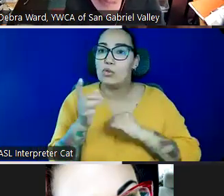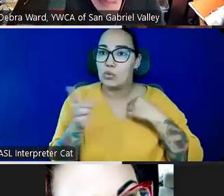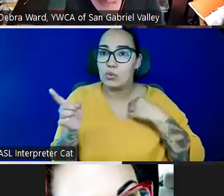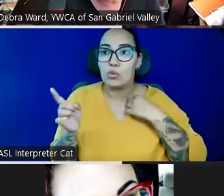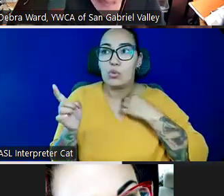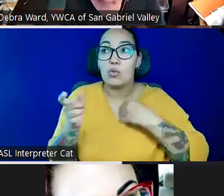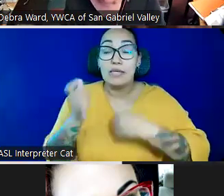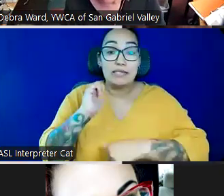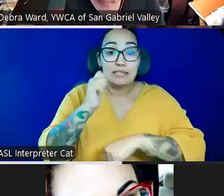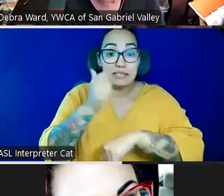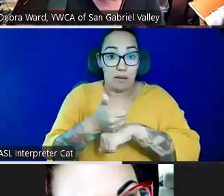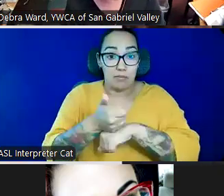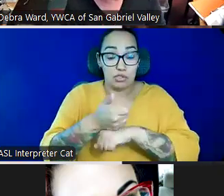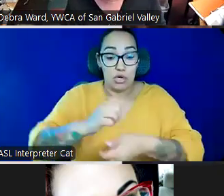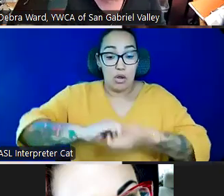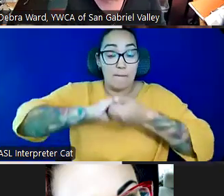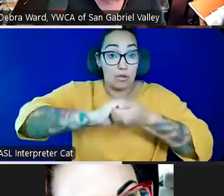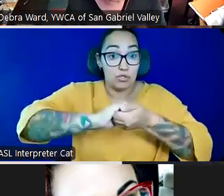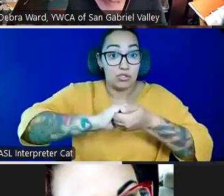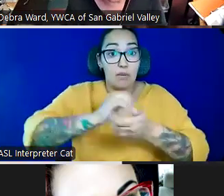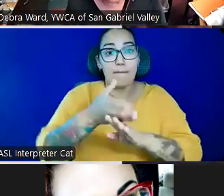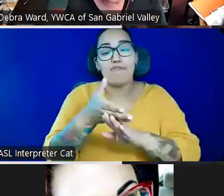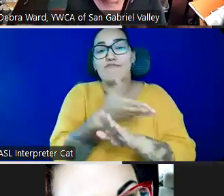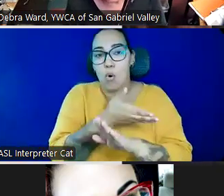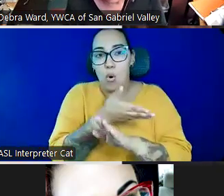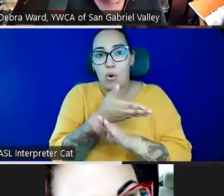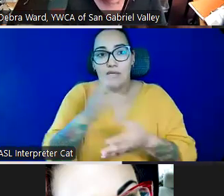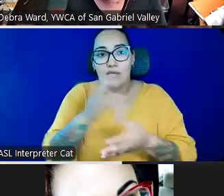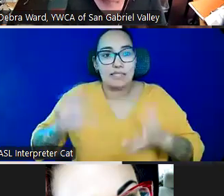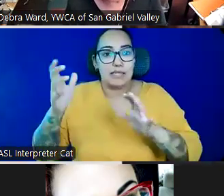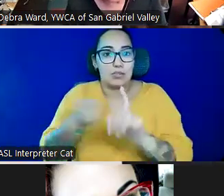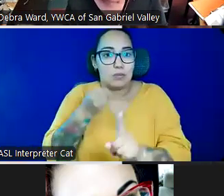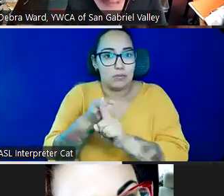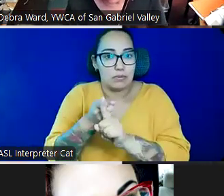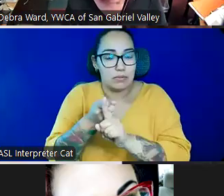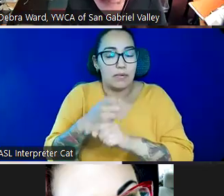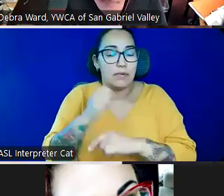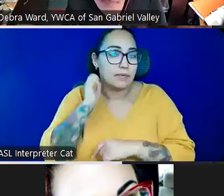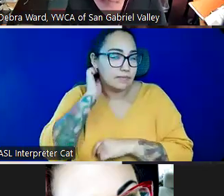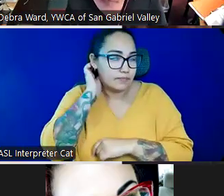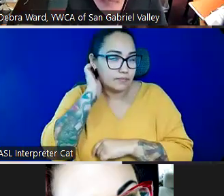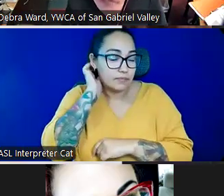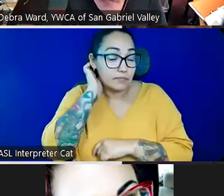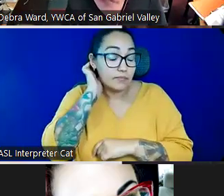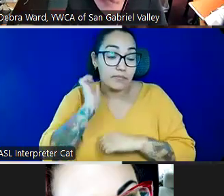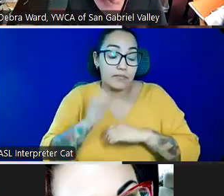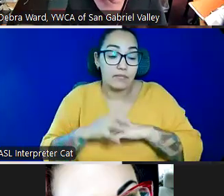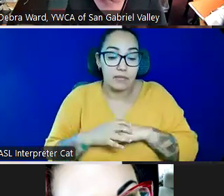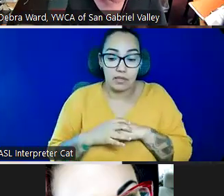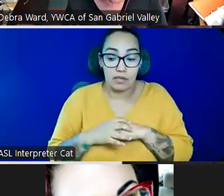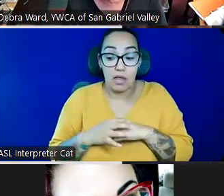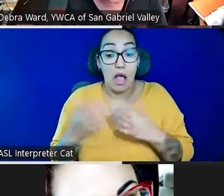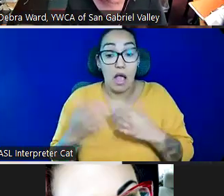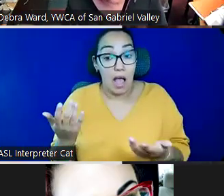establish partnerships before a disaster occurs. Um, I consider